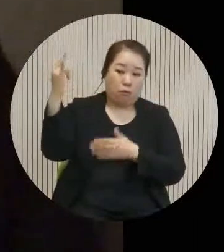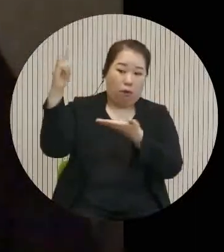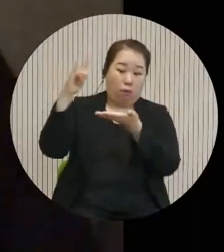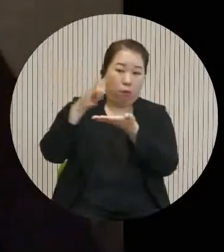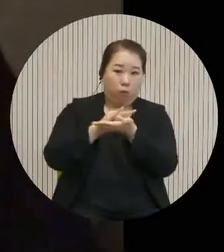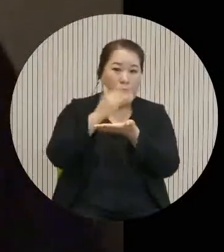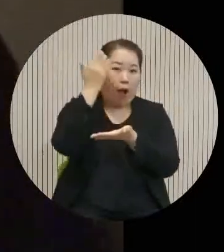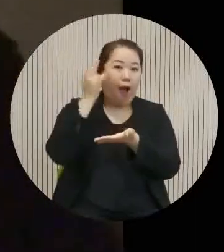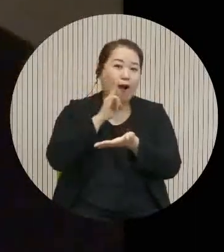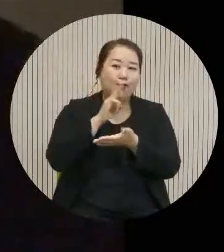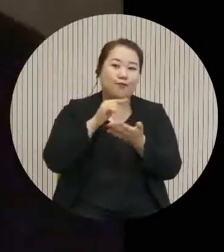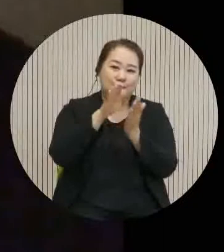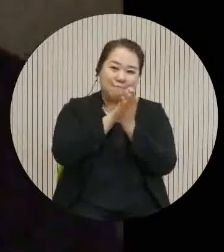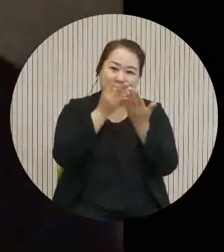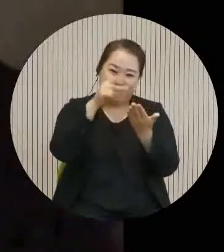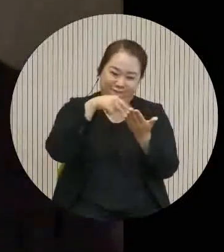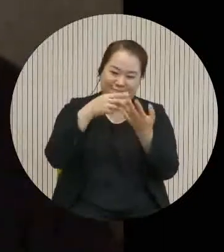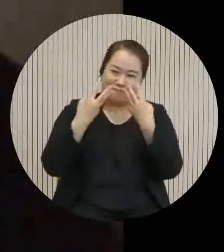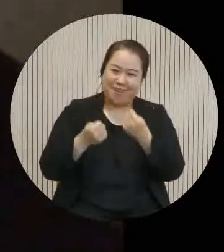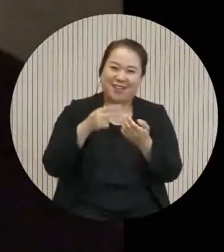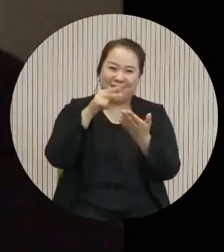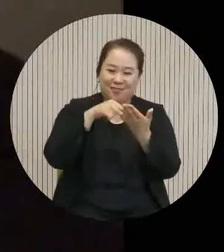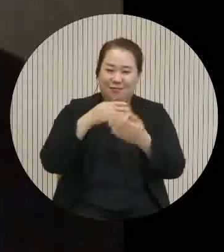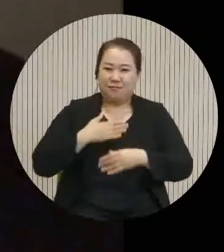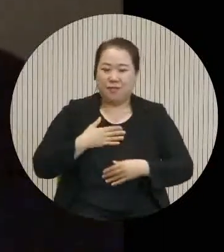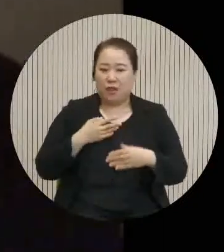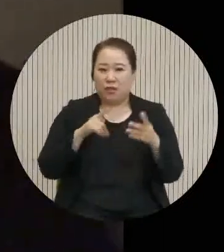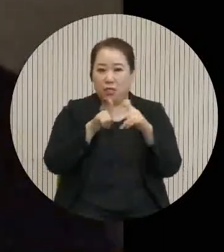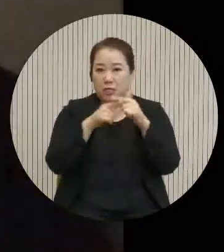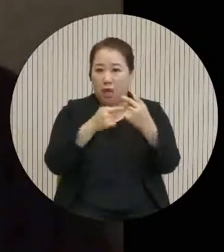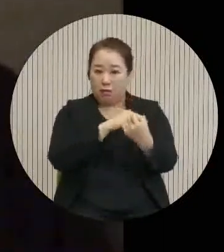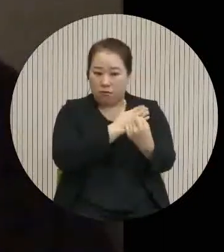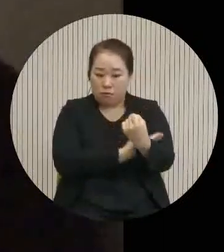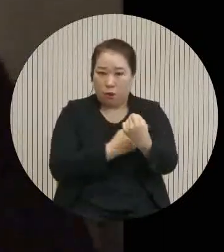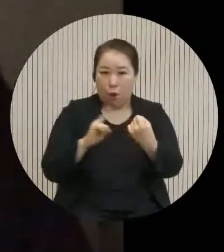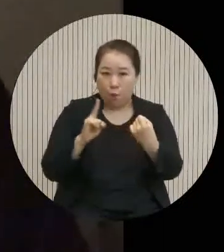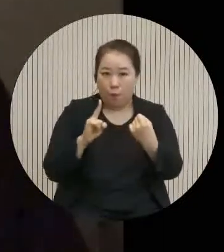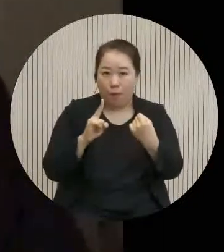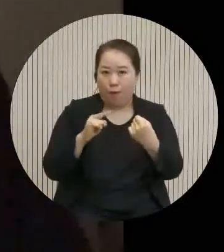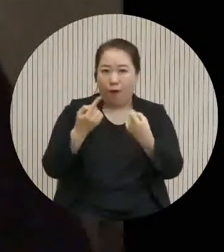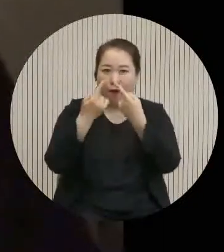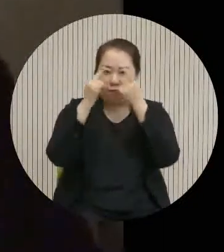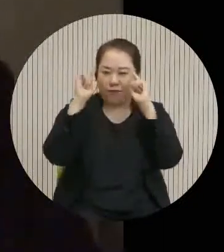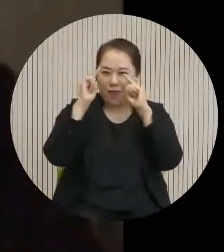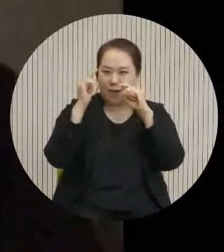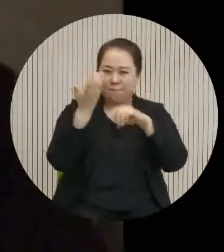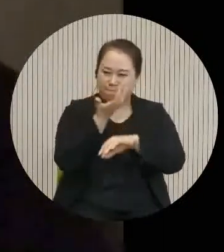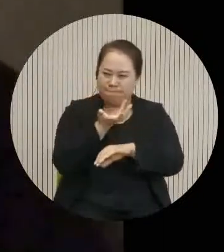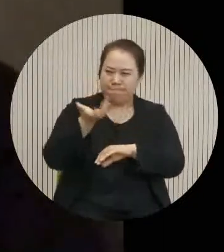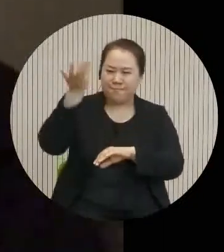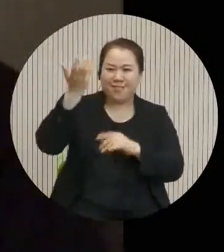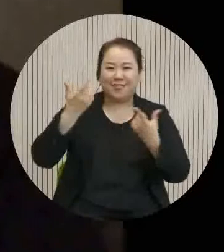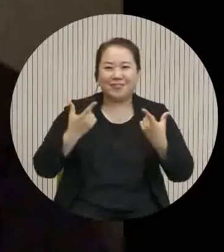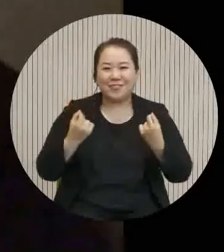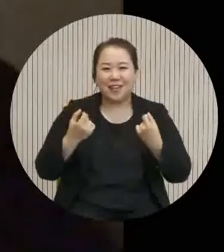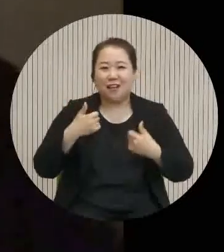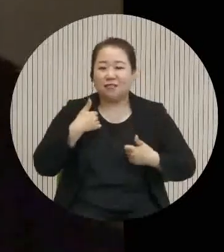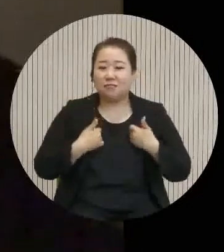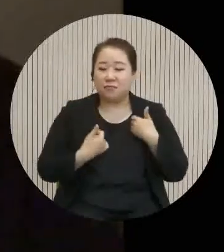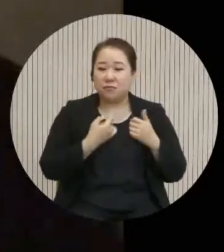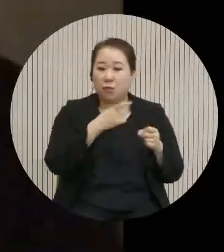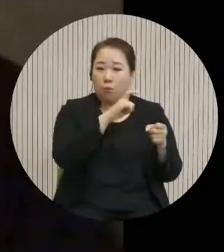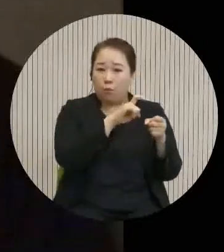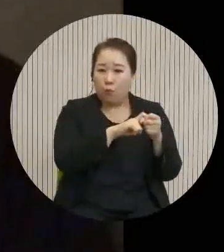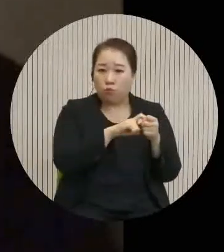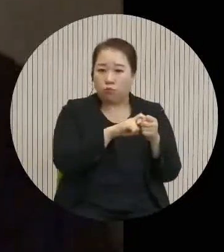Korean improved to the college level, living in the United States just from reading for pleasure. I read Korean fables,